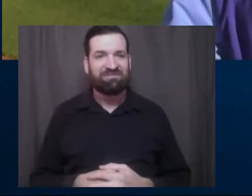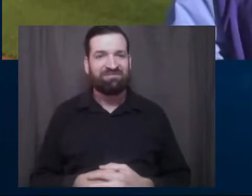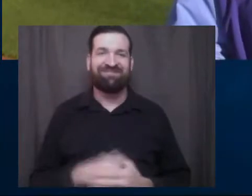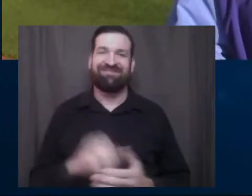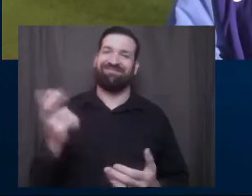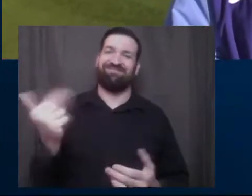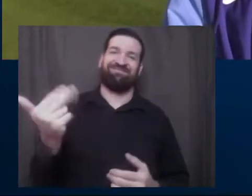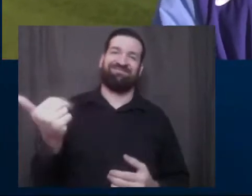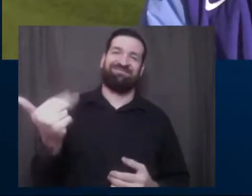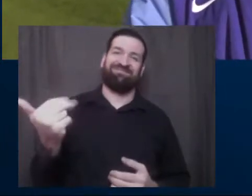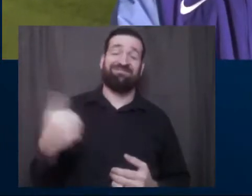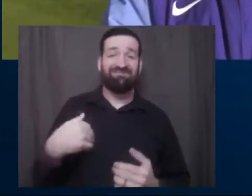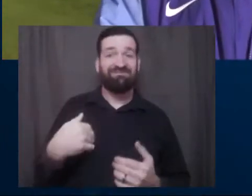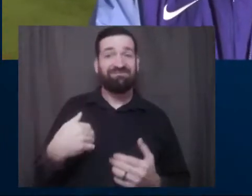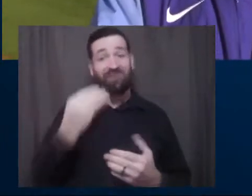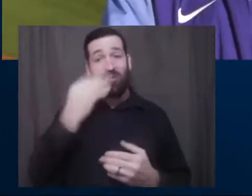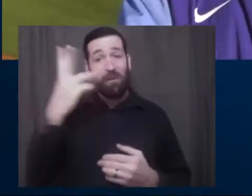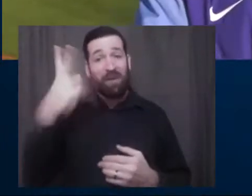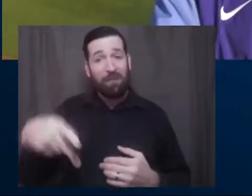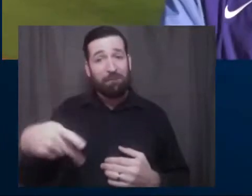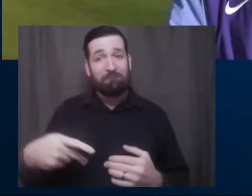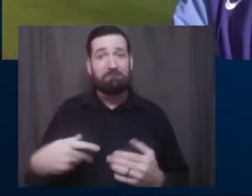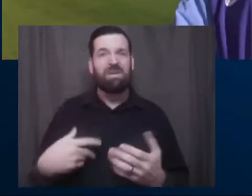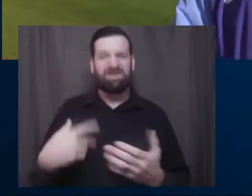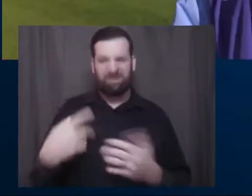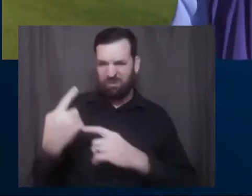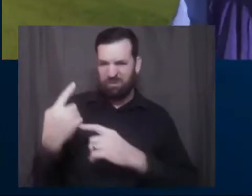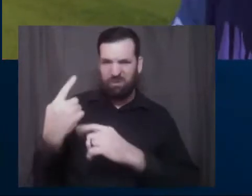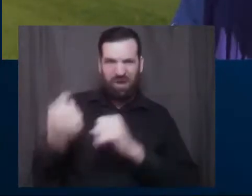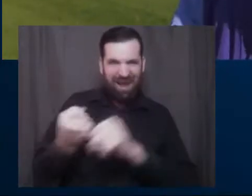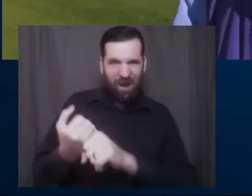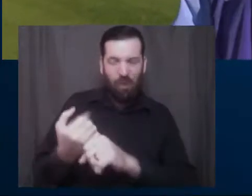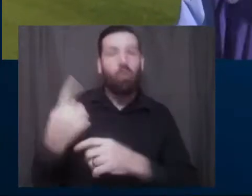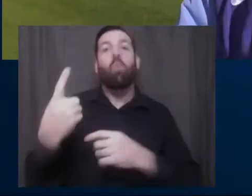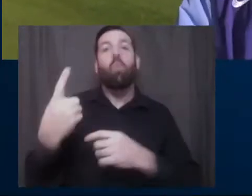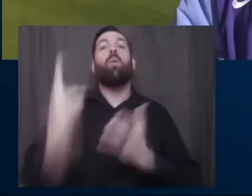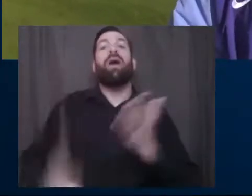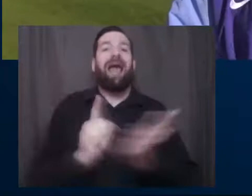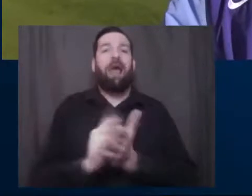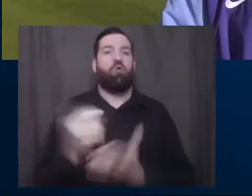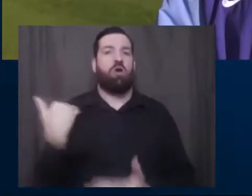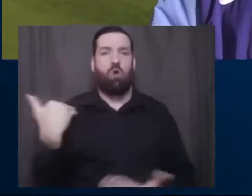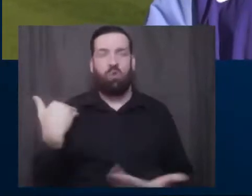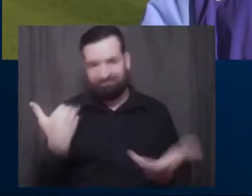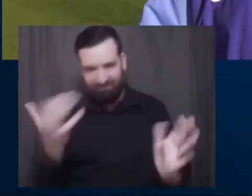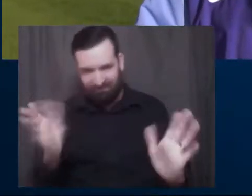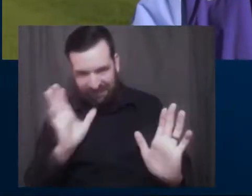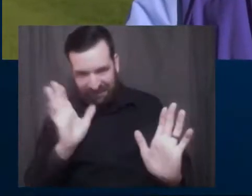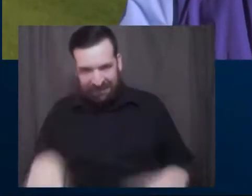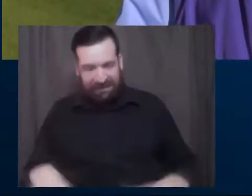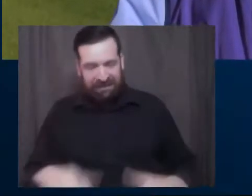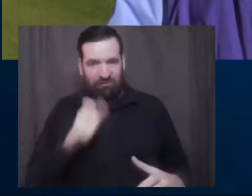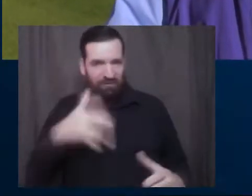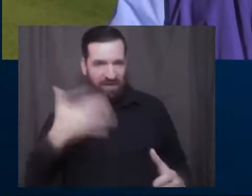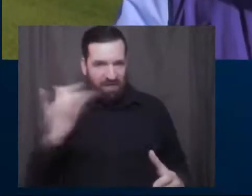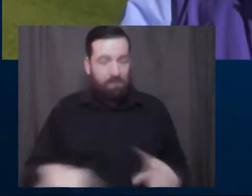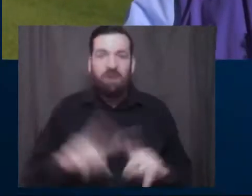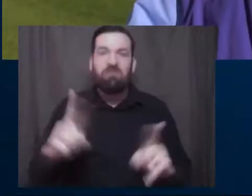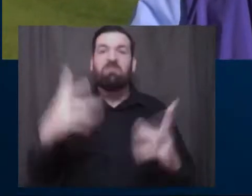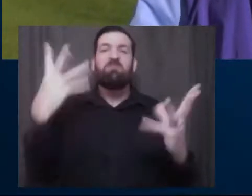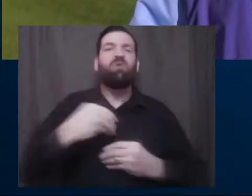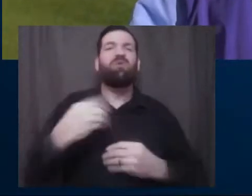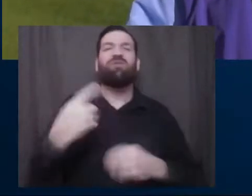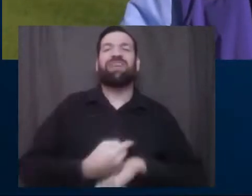Well, it is warming up. You wouldn't have said it about an hour ago, but it is. It's turning out to be an absolutely beautiful day. So first, just explain to people